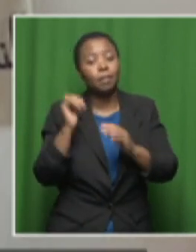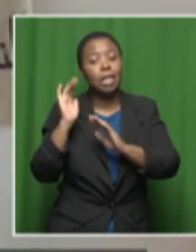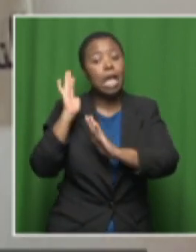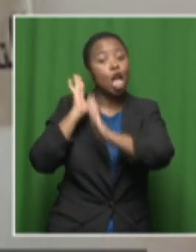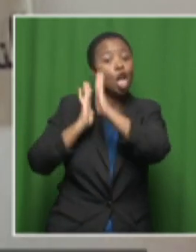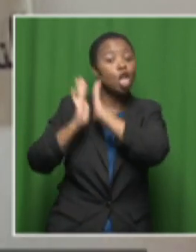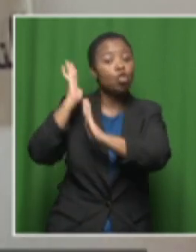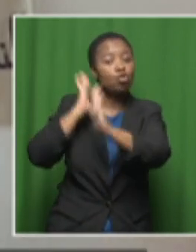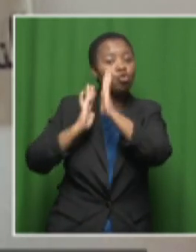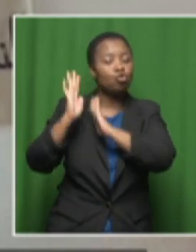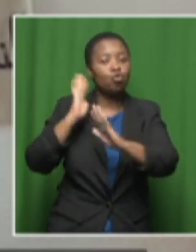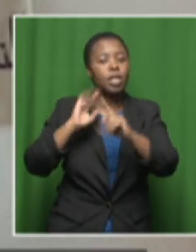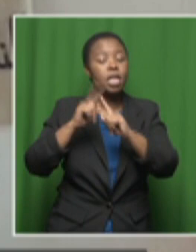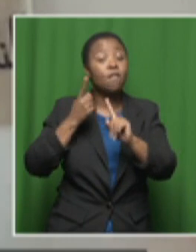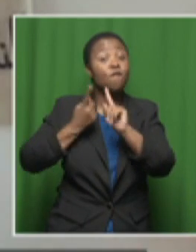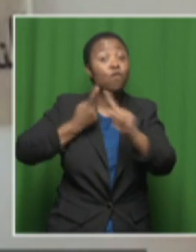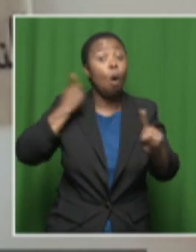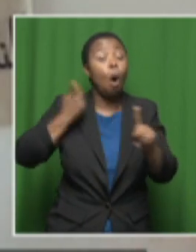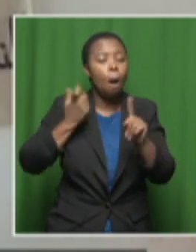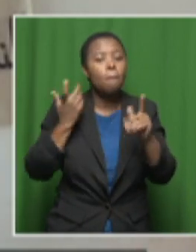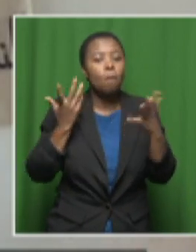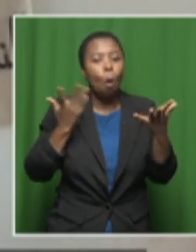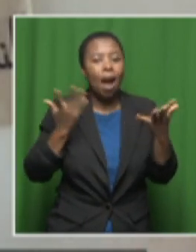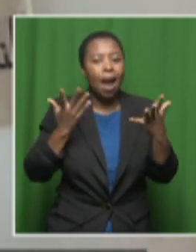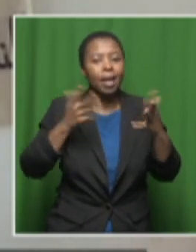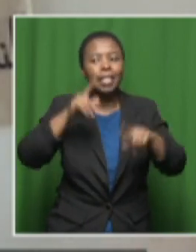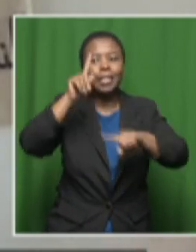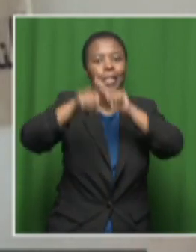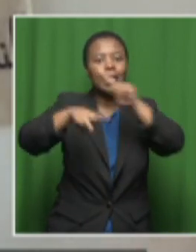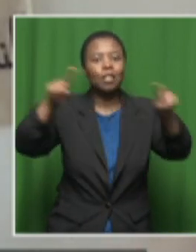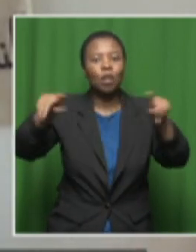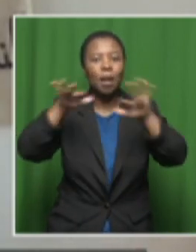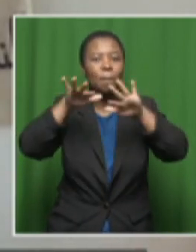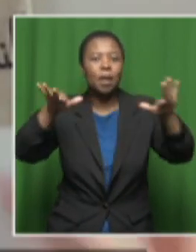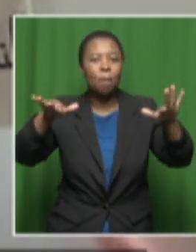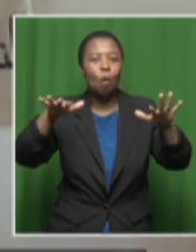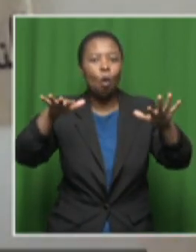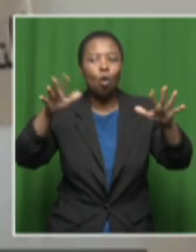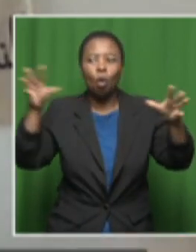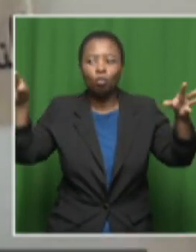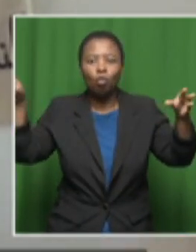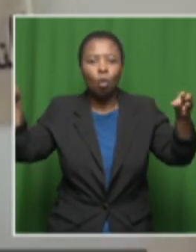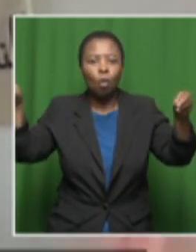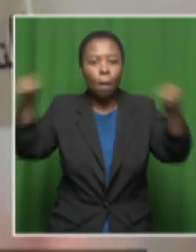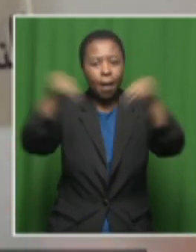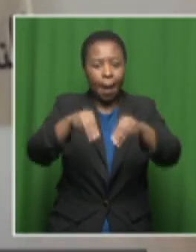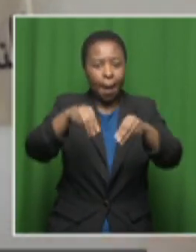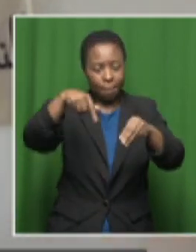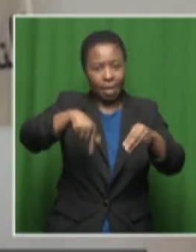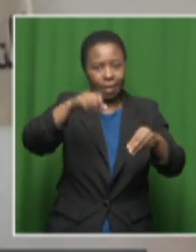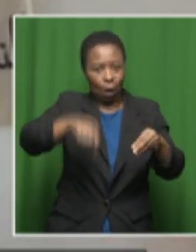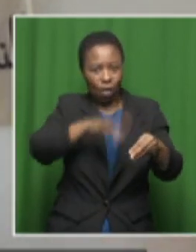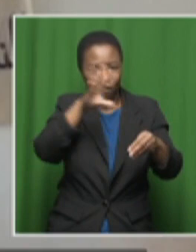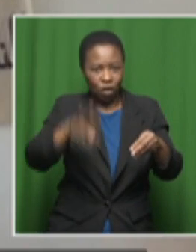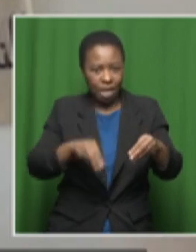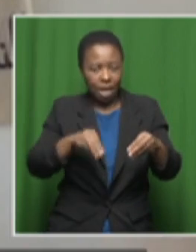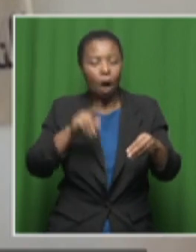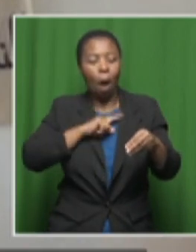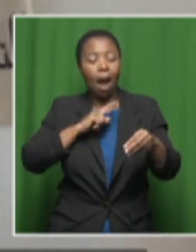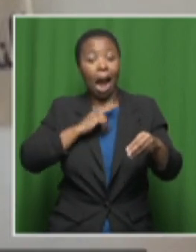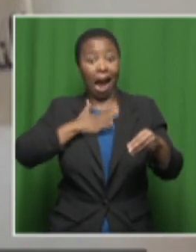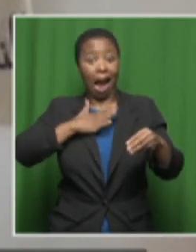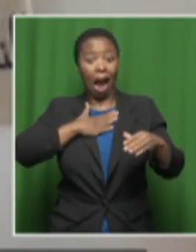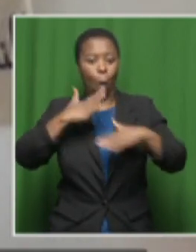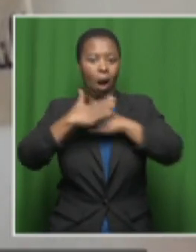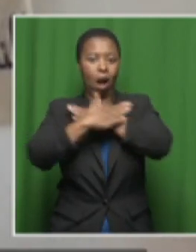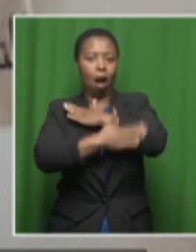histories and origins in all the different people that were brought to the South African our country, South Africa. So